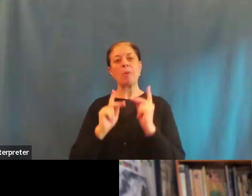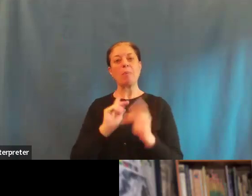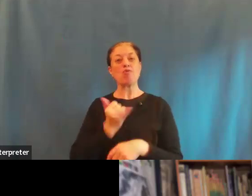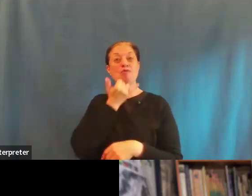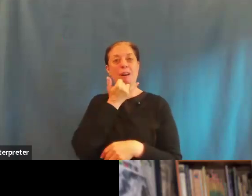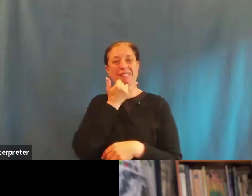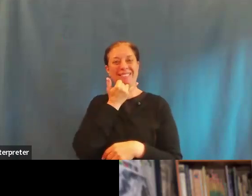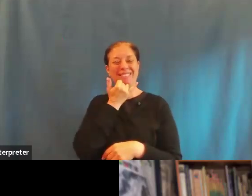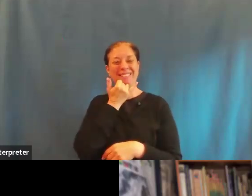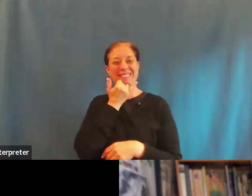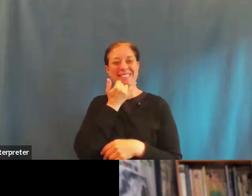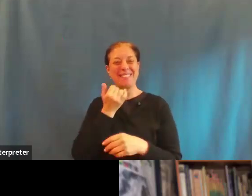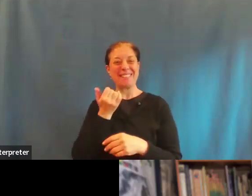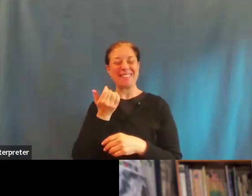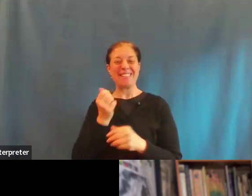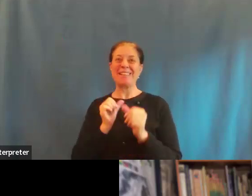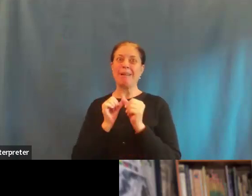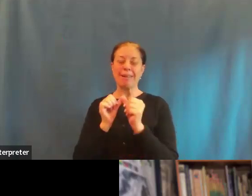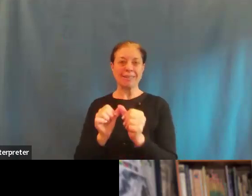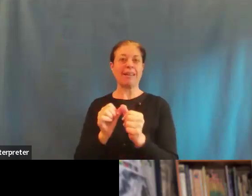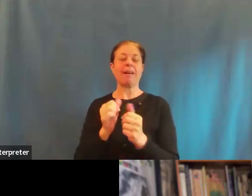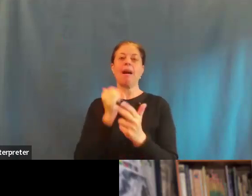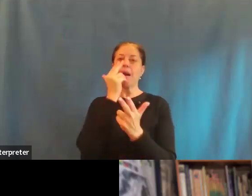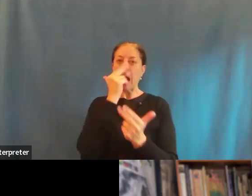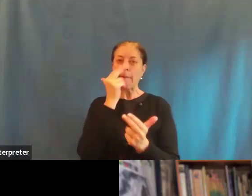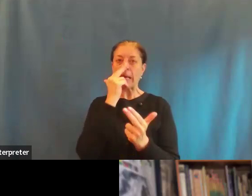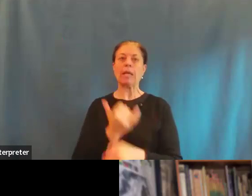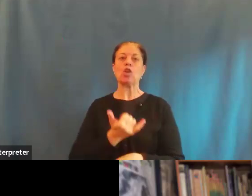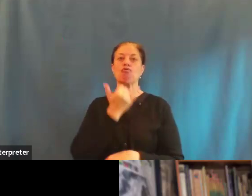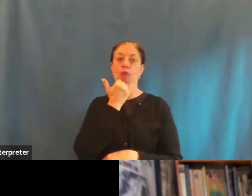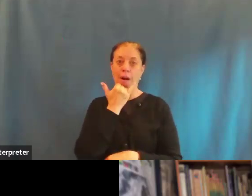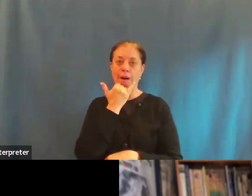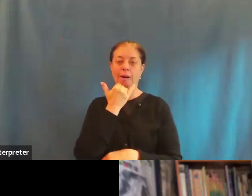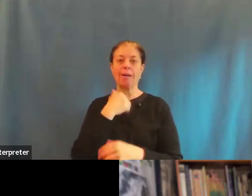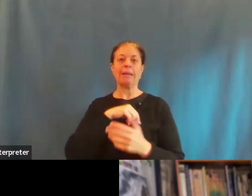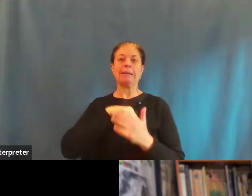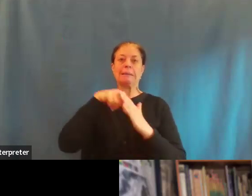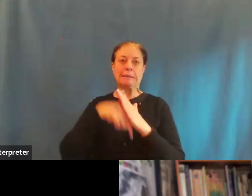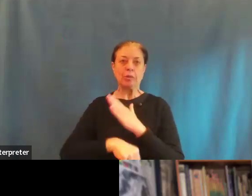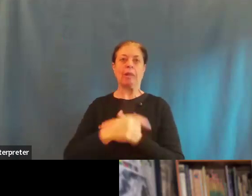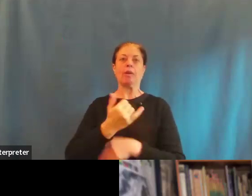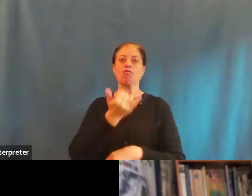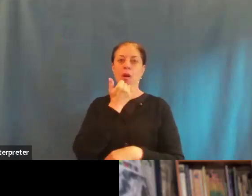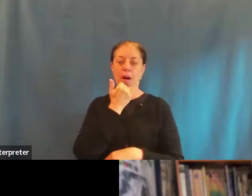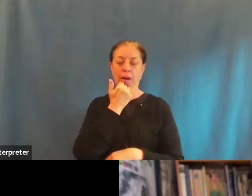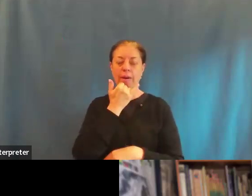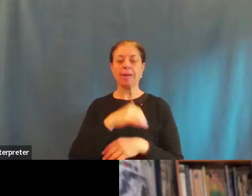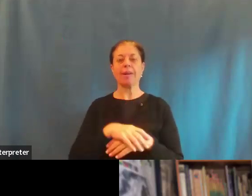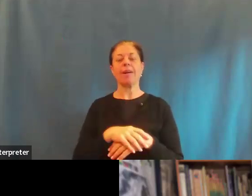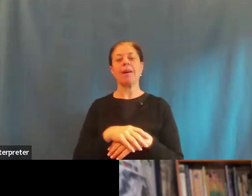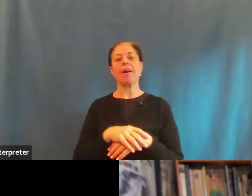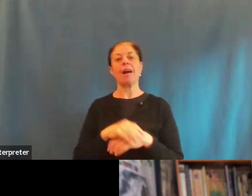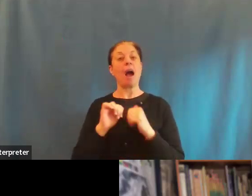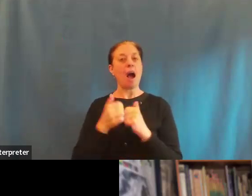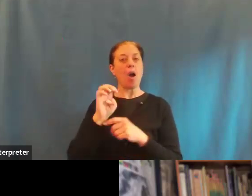wrong constantly, like comically wrong, serially wrong, um, and the way that eels